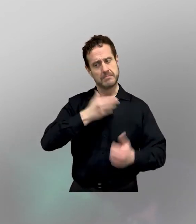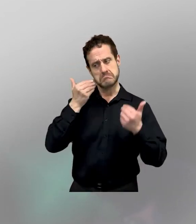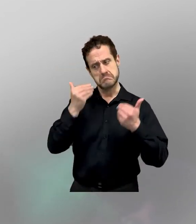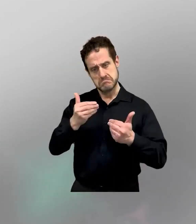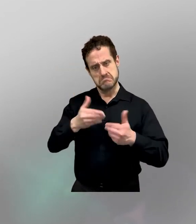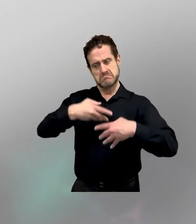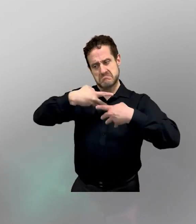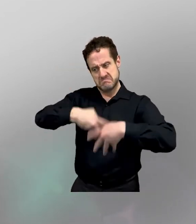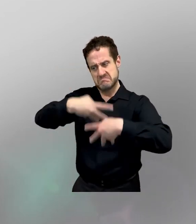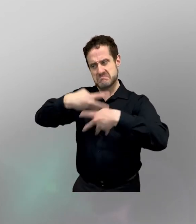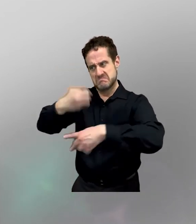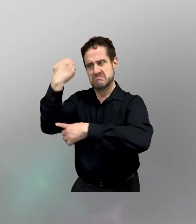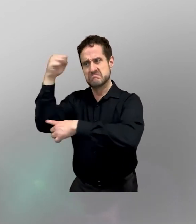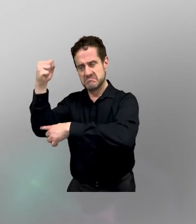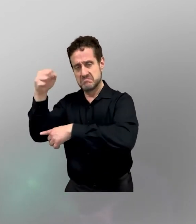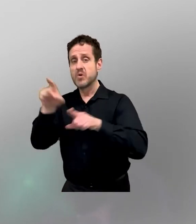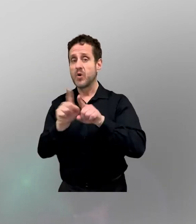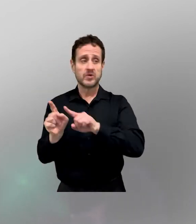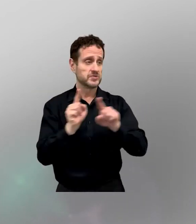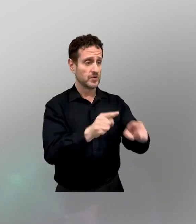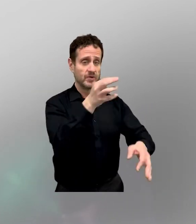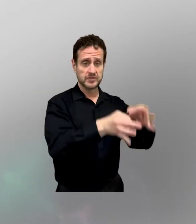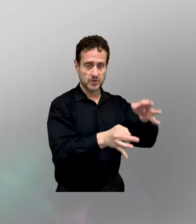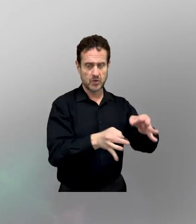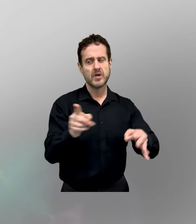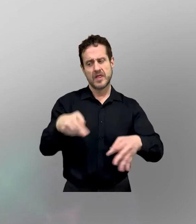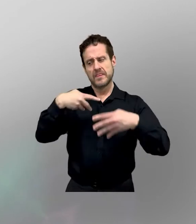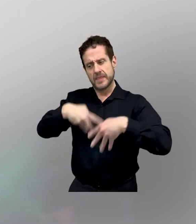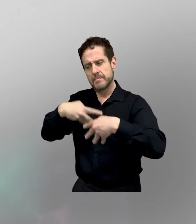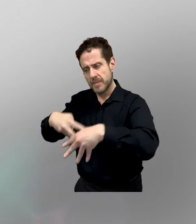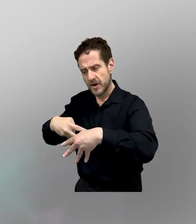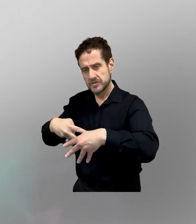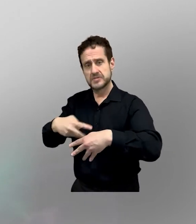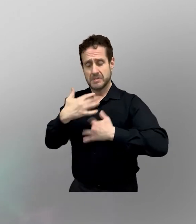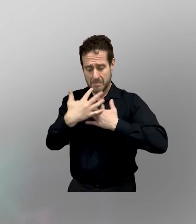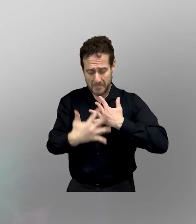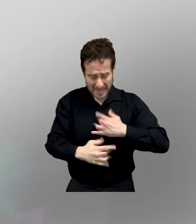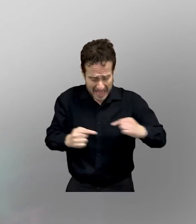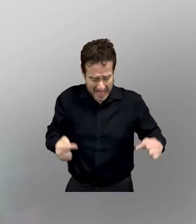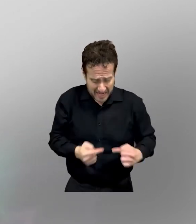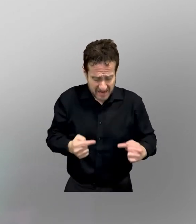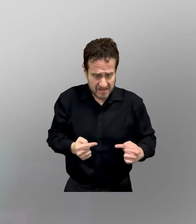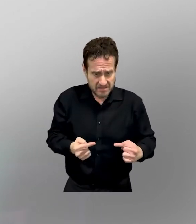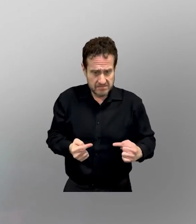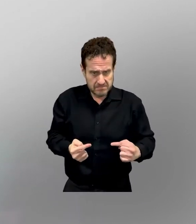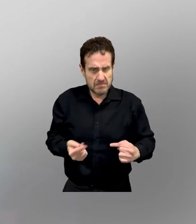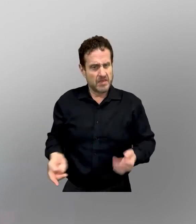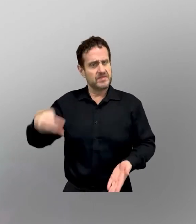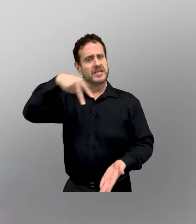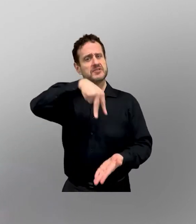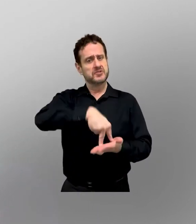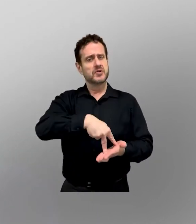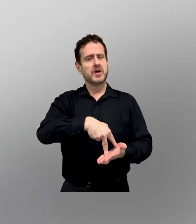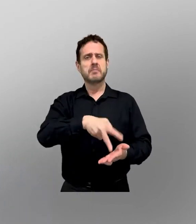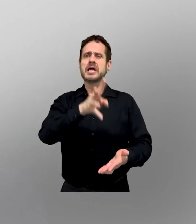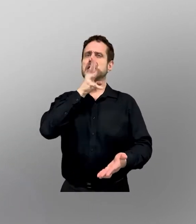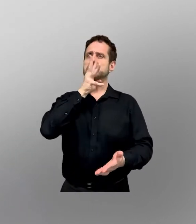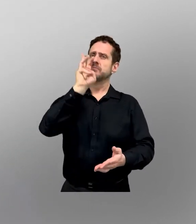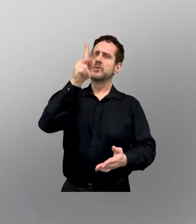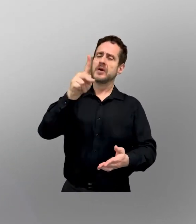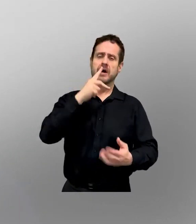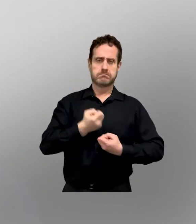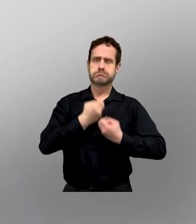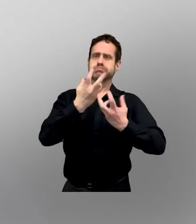women took to the streets and to the courts. They marched, they bled, they stood up and